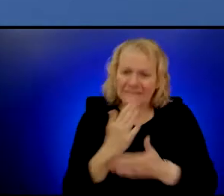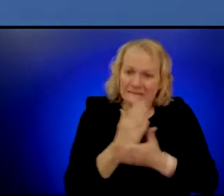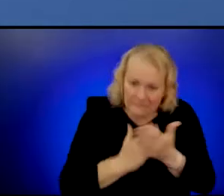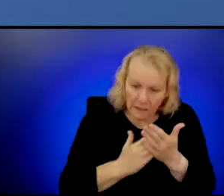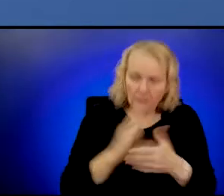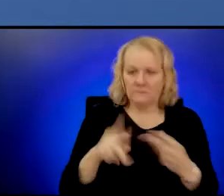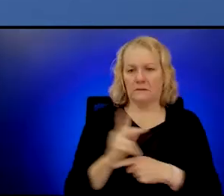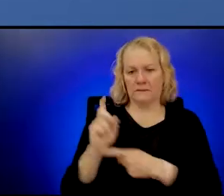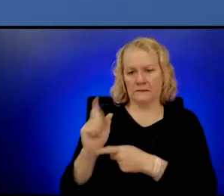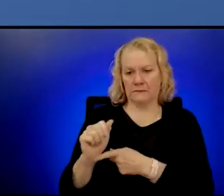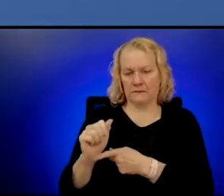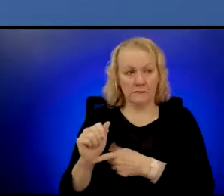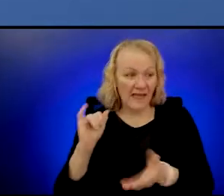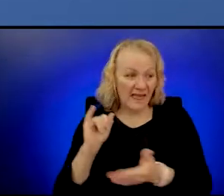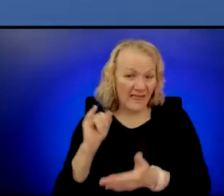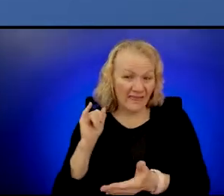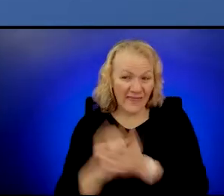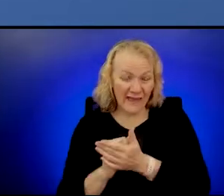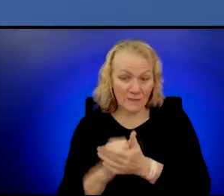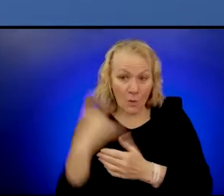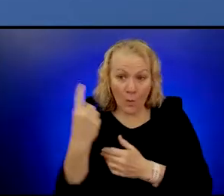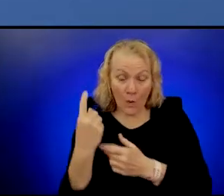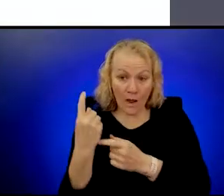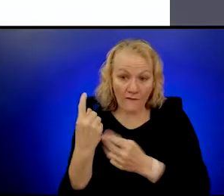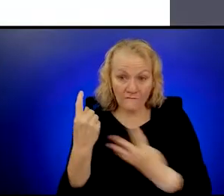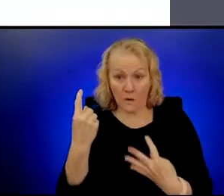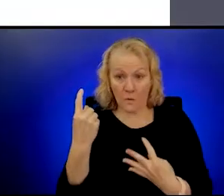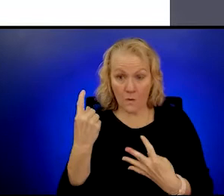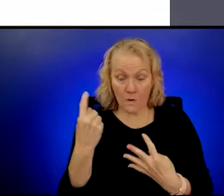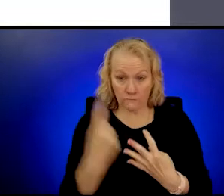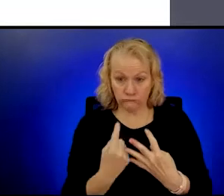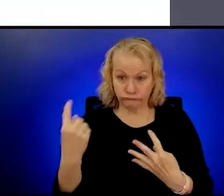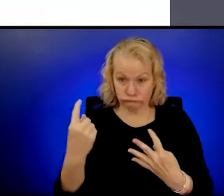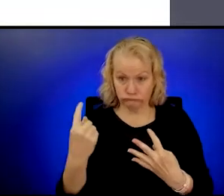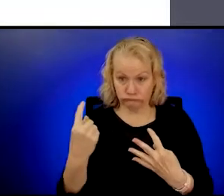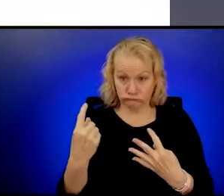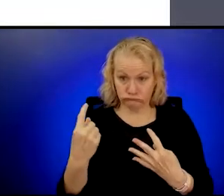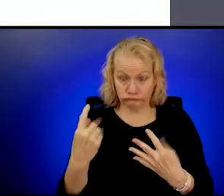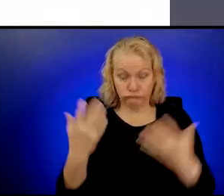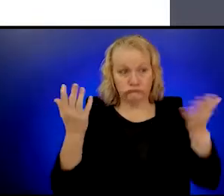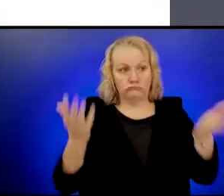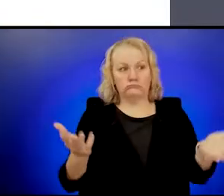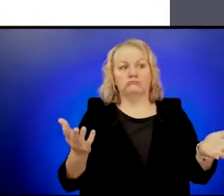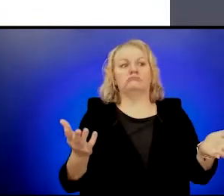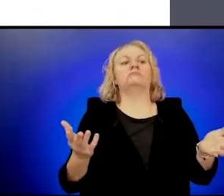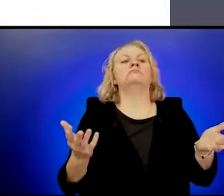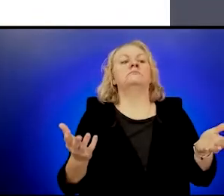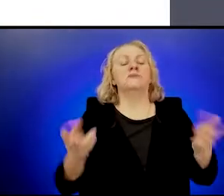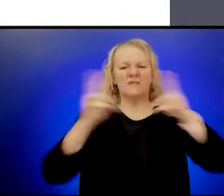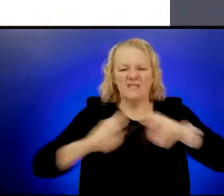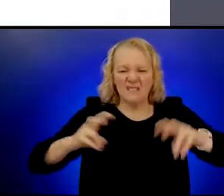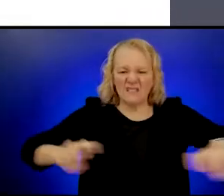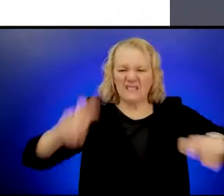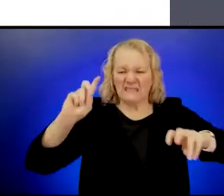disability. That's 1 in 4. So breaking down disabilities by